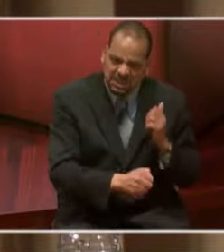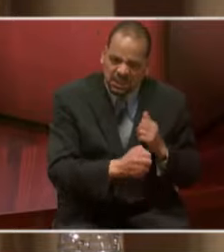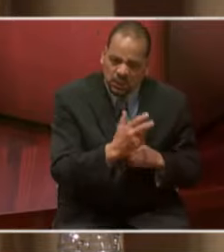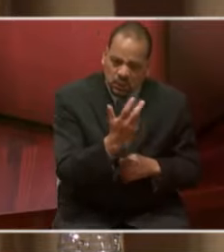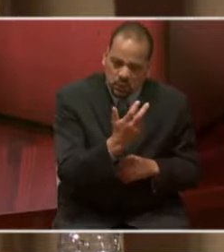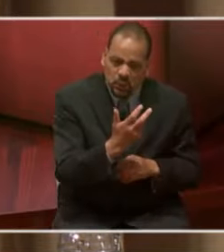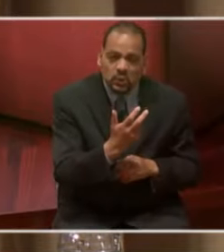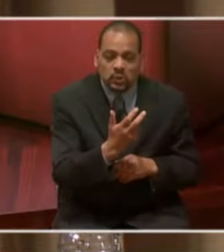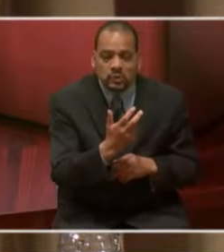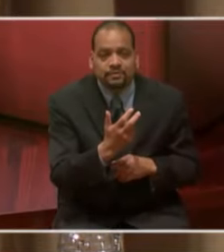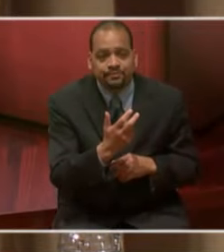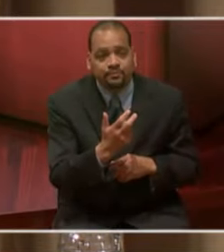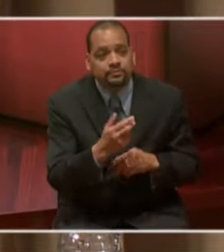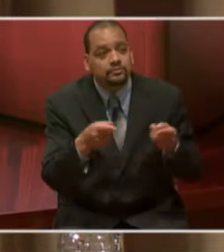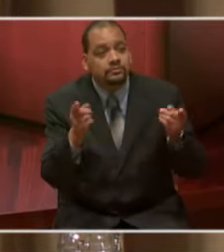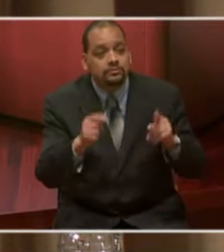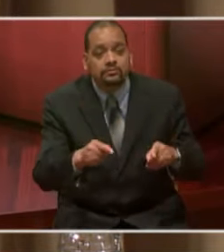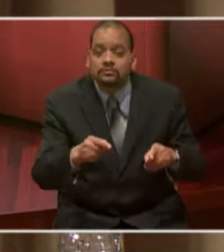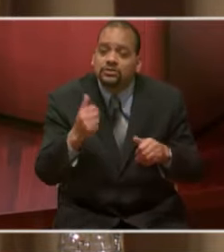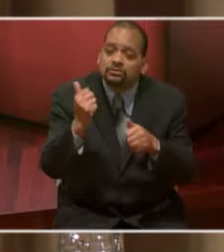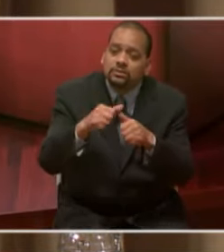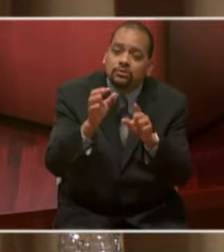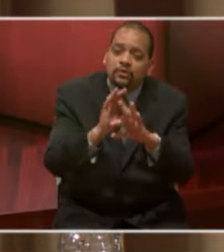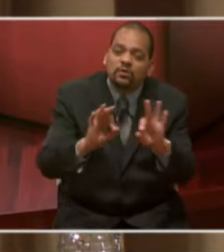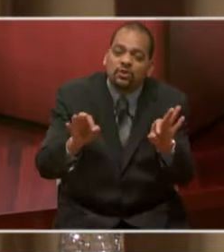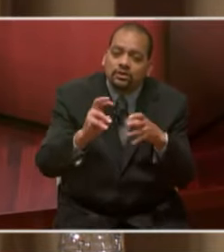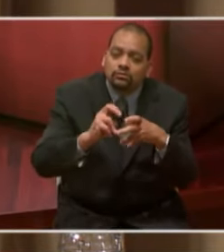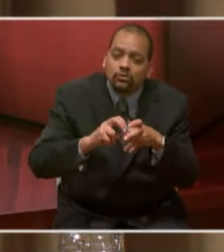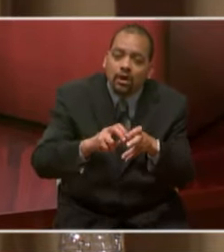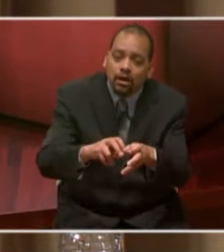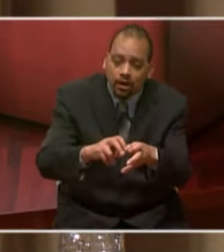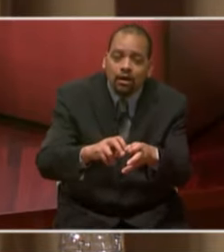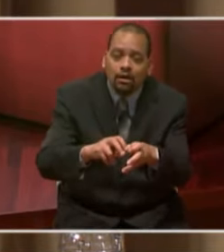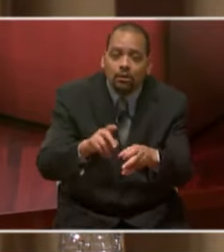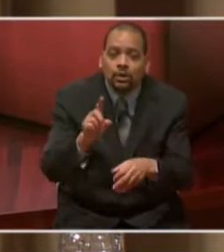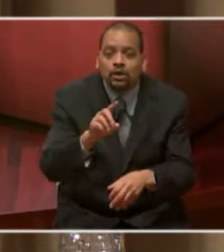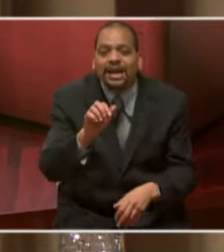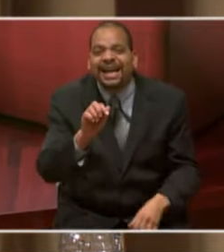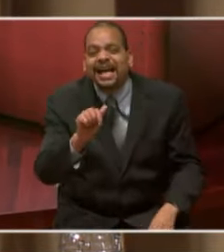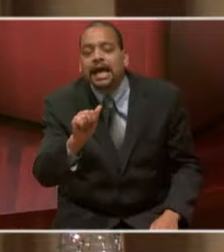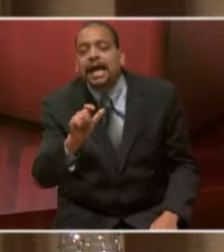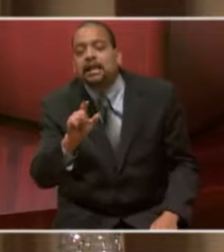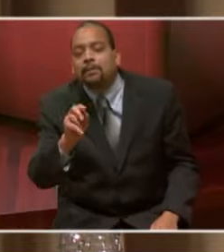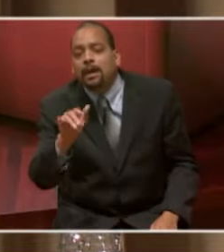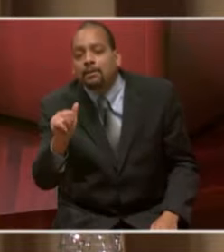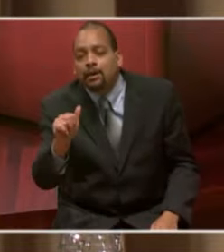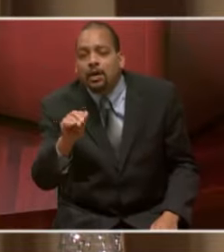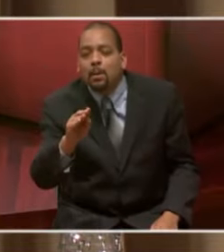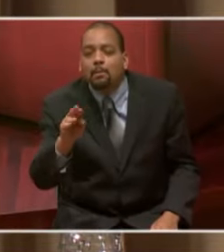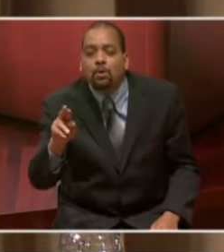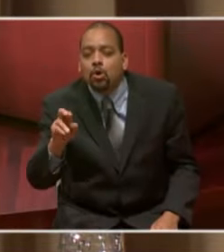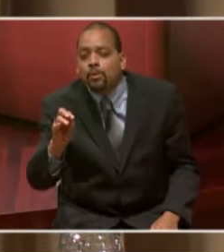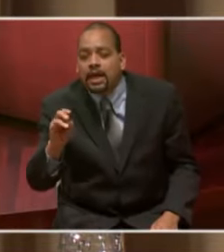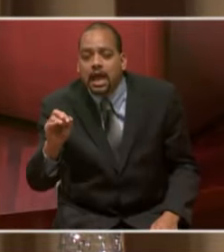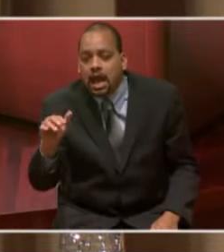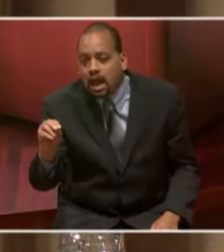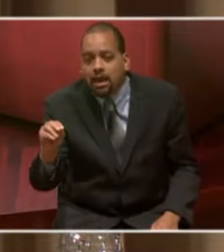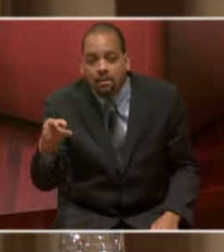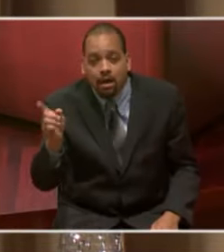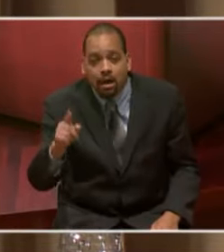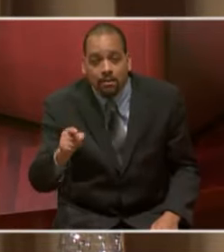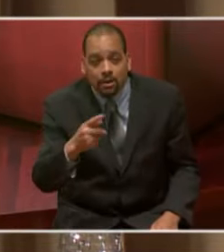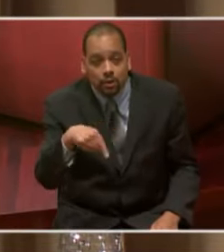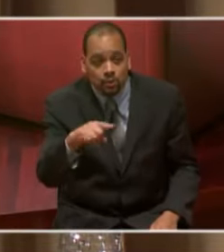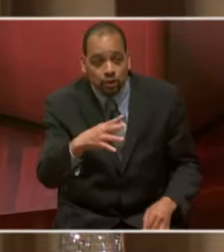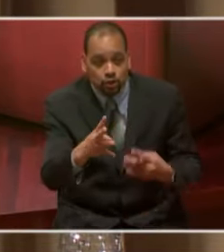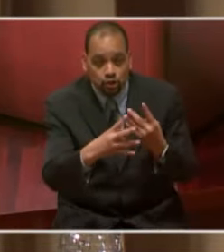Alabama." So we start walking, and one of the young African-American students said, "There must be some black people